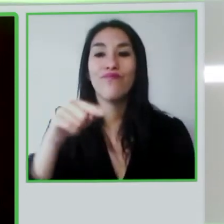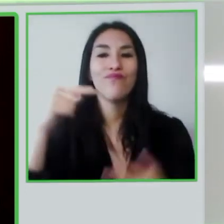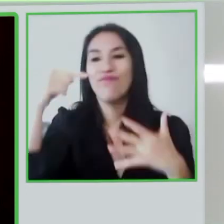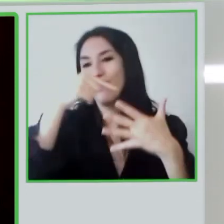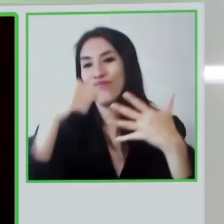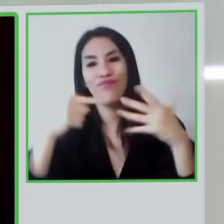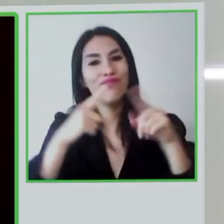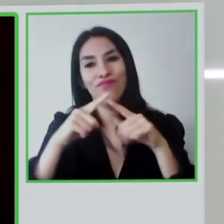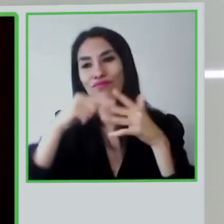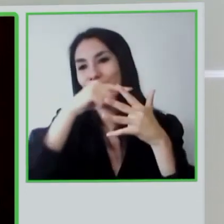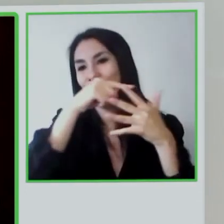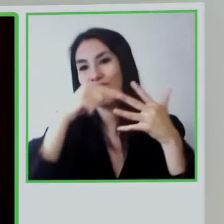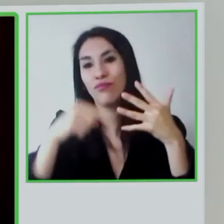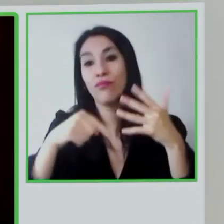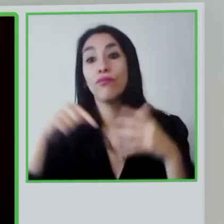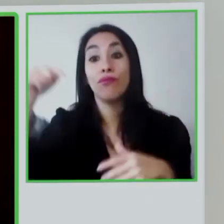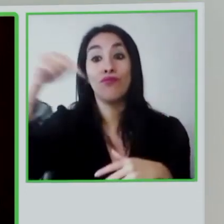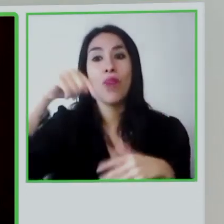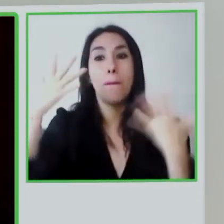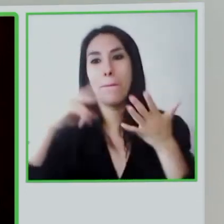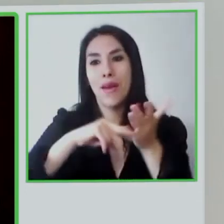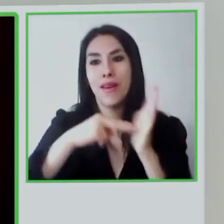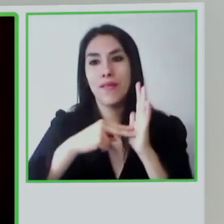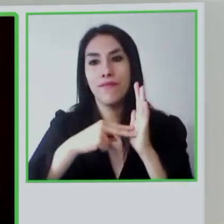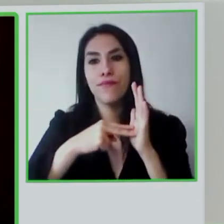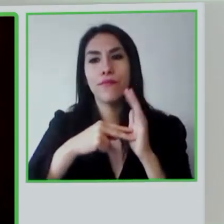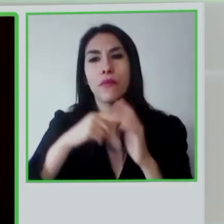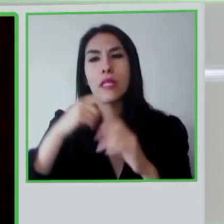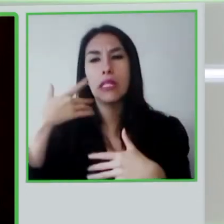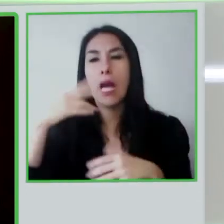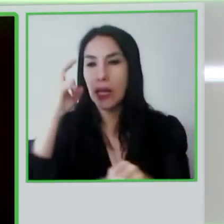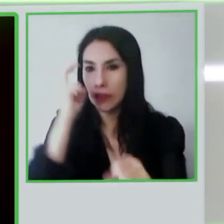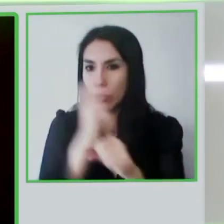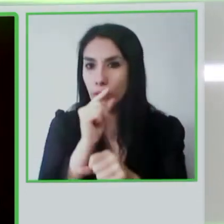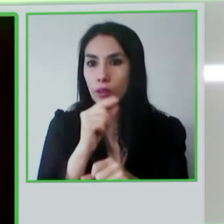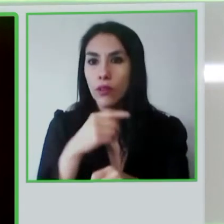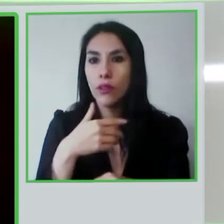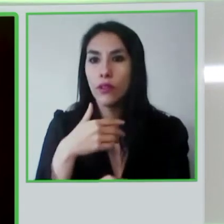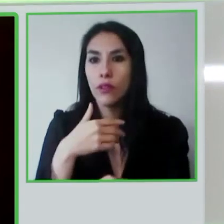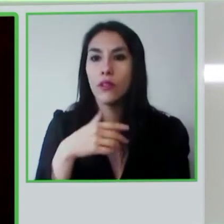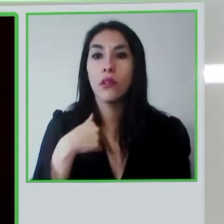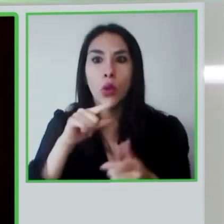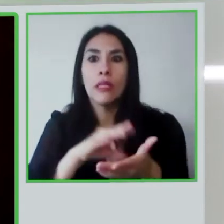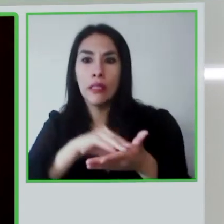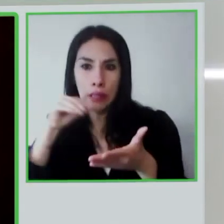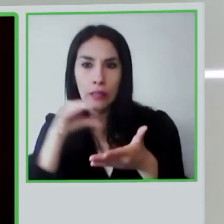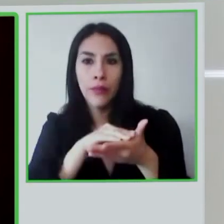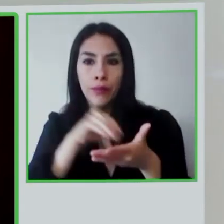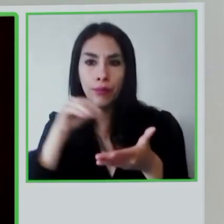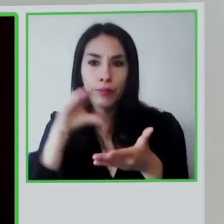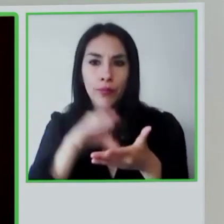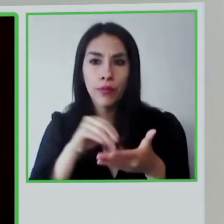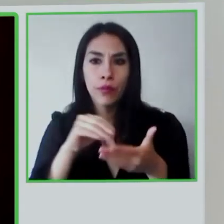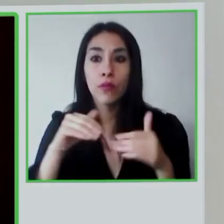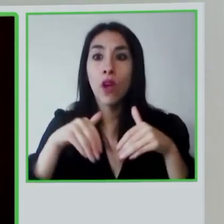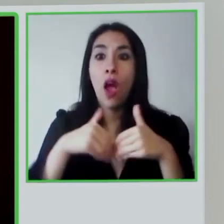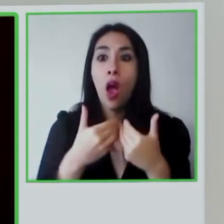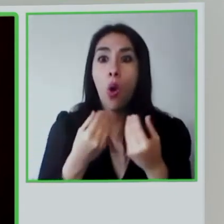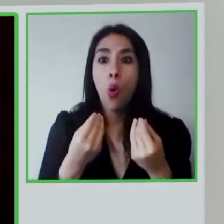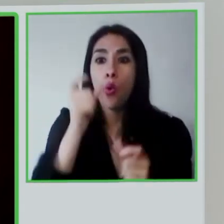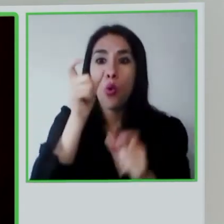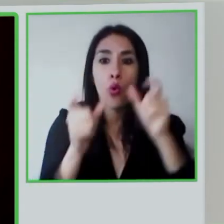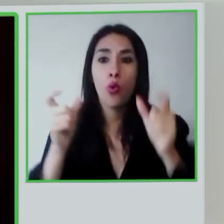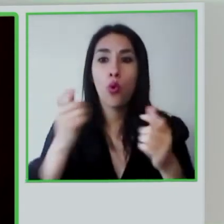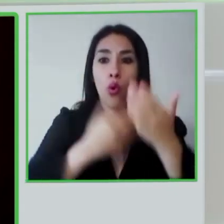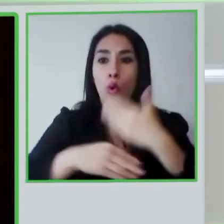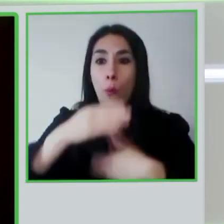HP, Salesforce, etc., are investing in digital training that will allow people with disabilities to have